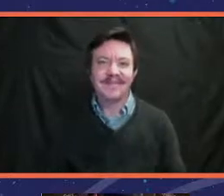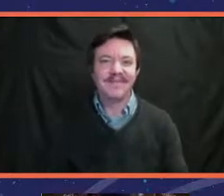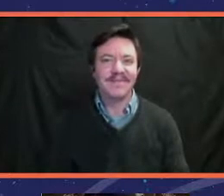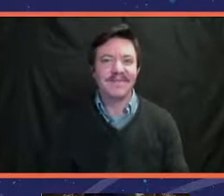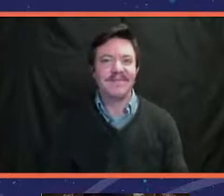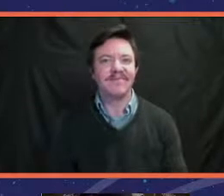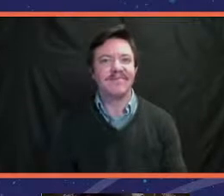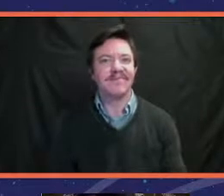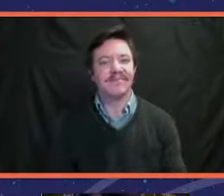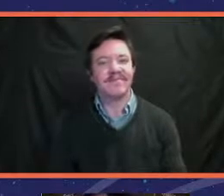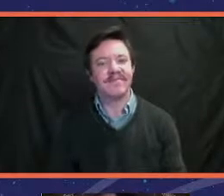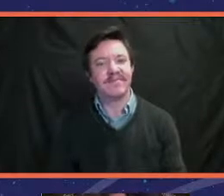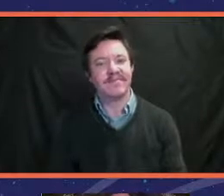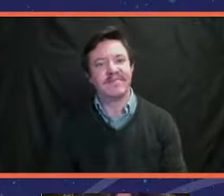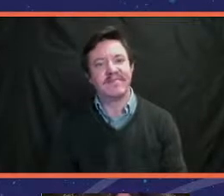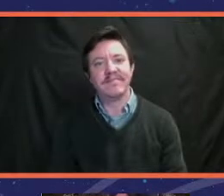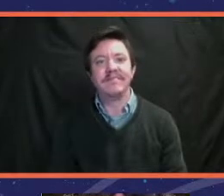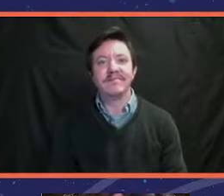So next slide.